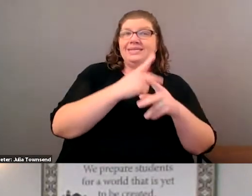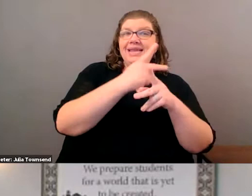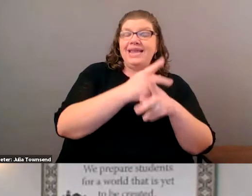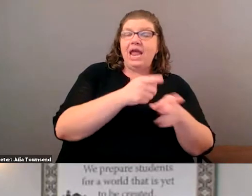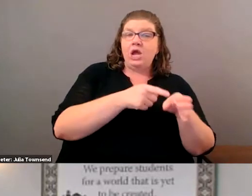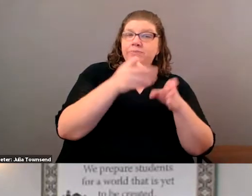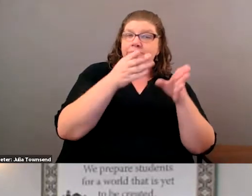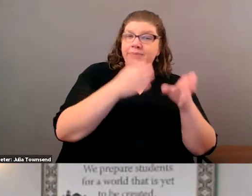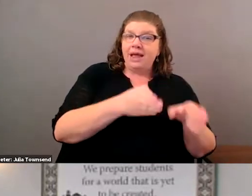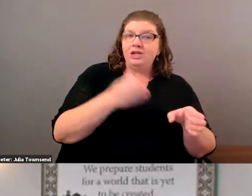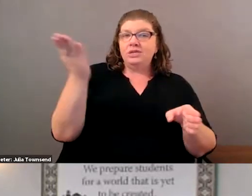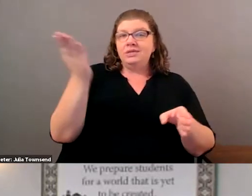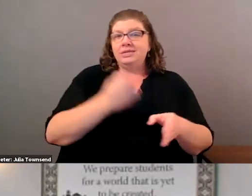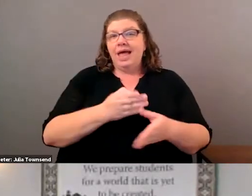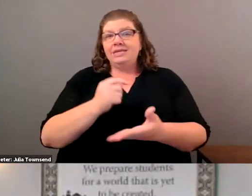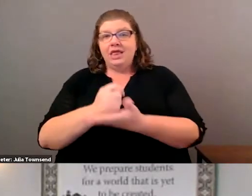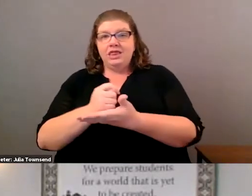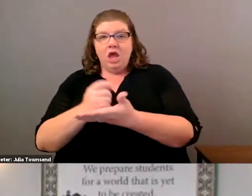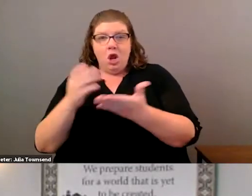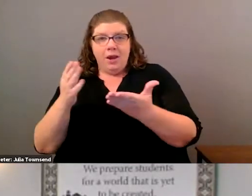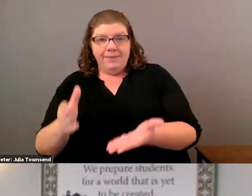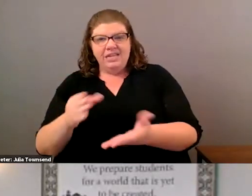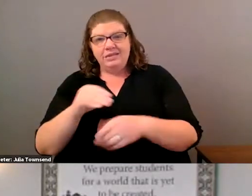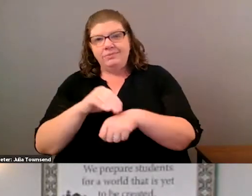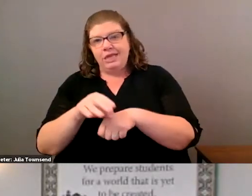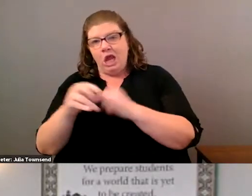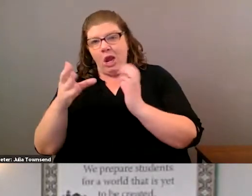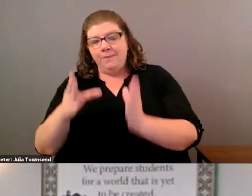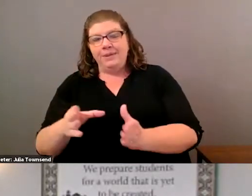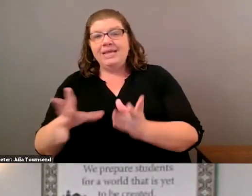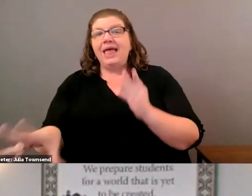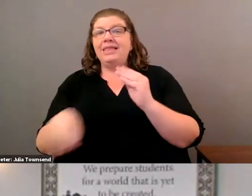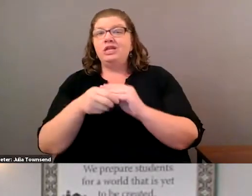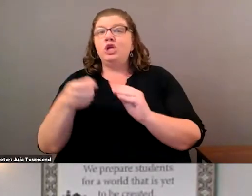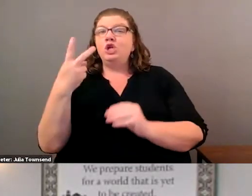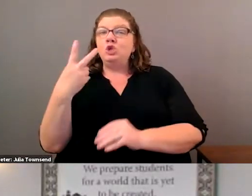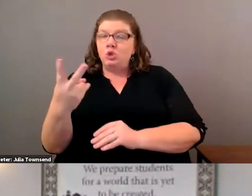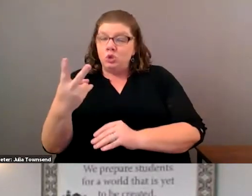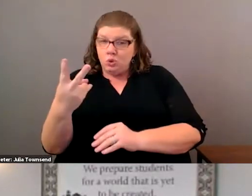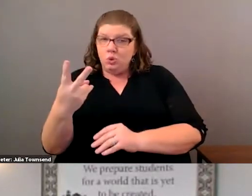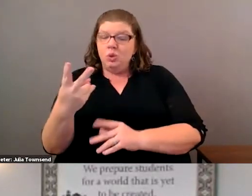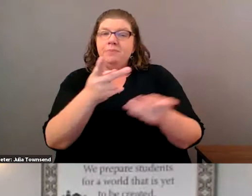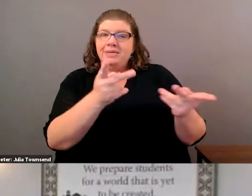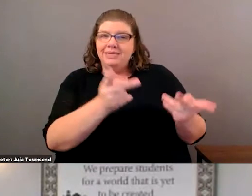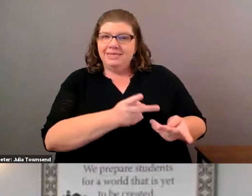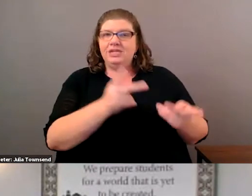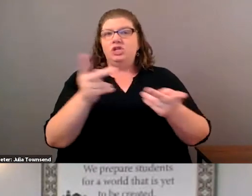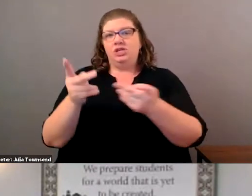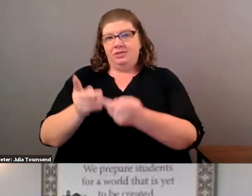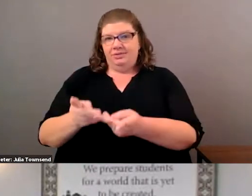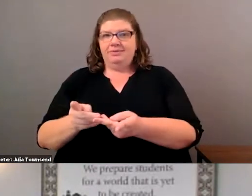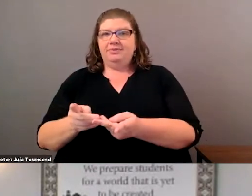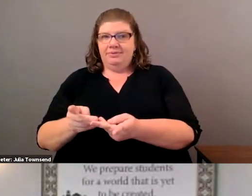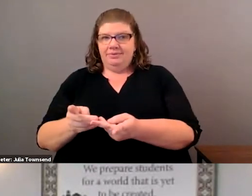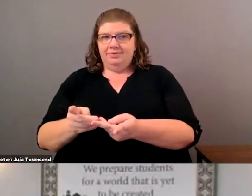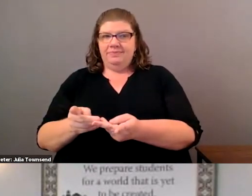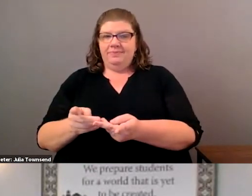specialist / therapist and the addition of 2 crisis care specialist therapist positions.